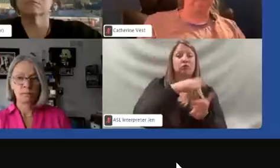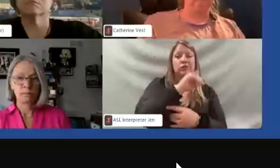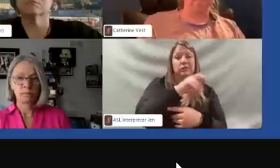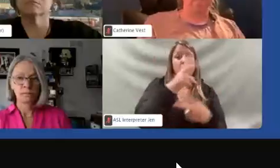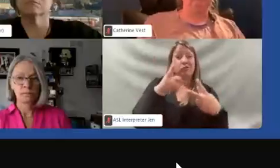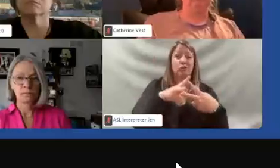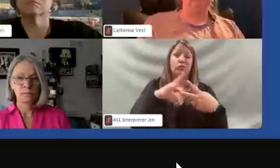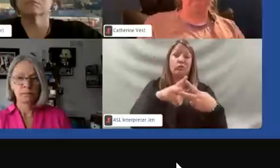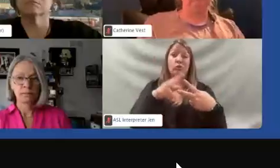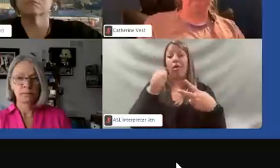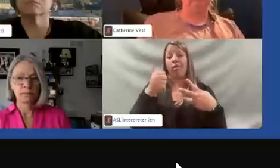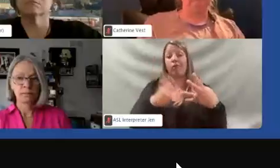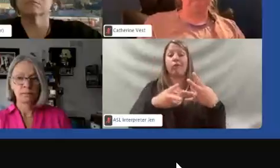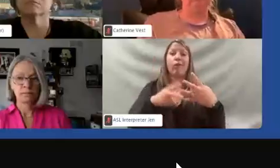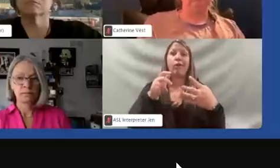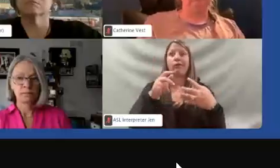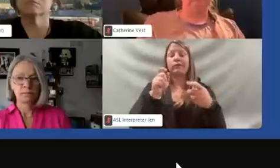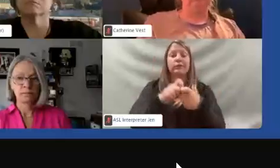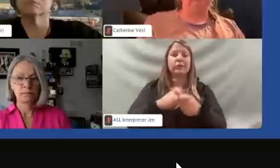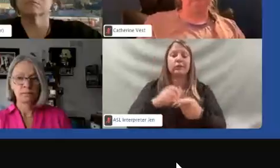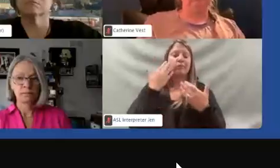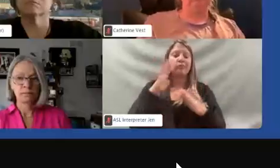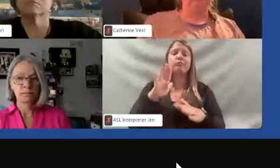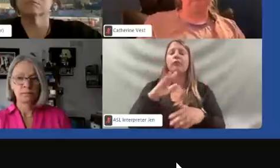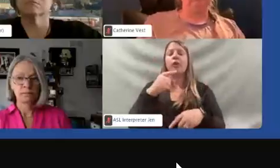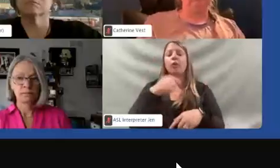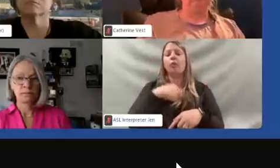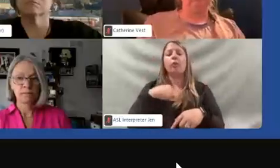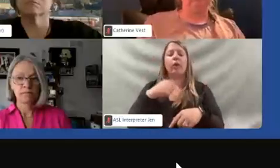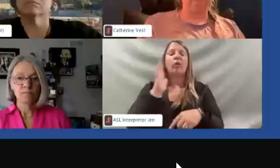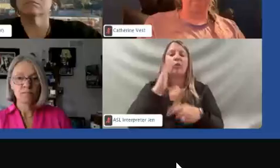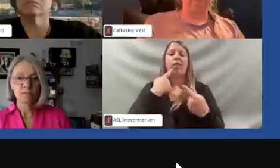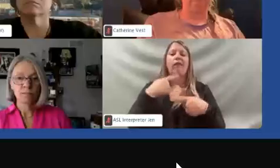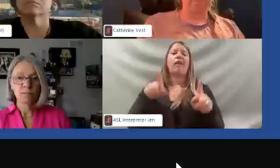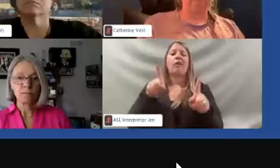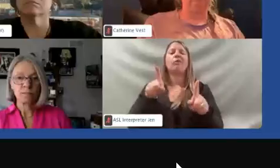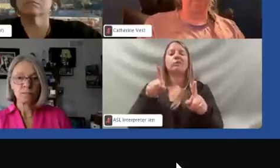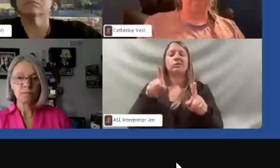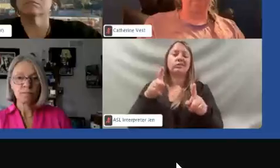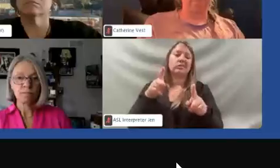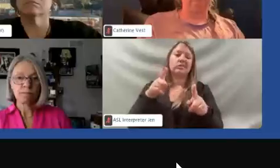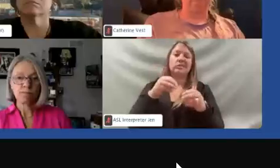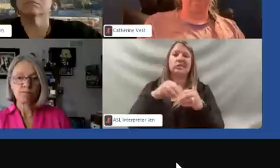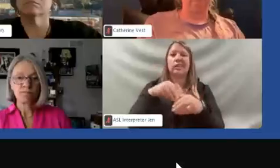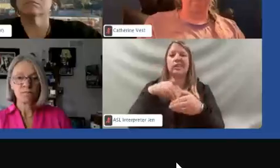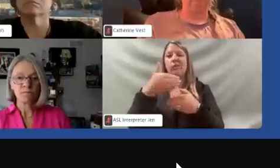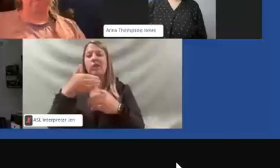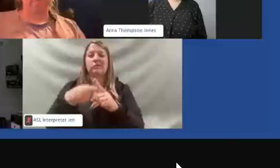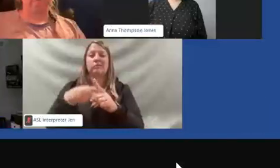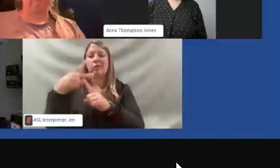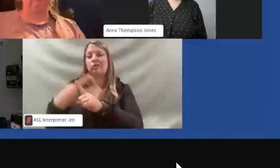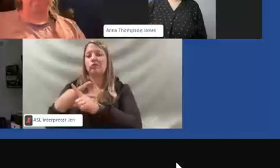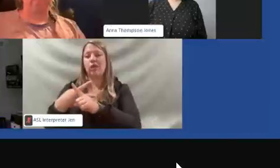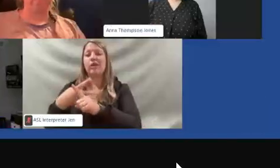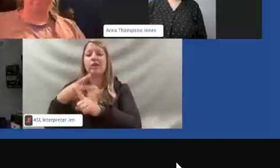still kind of working out those details. There'll be 2 other ones in addition to that, and we'll be announcing those hopefully here within the next month or so. But